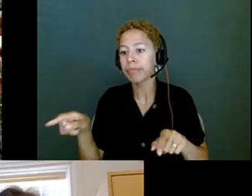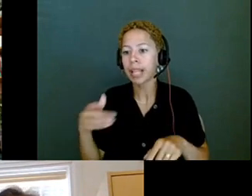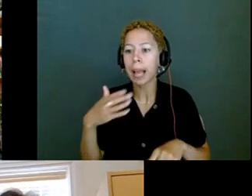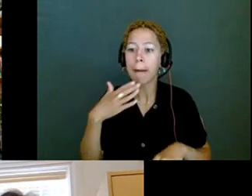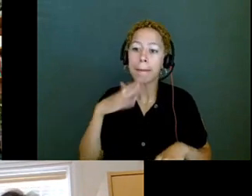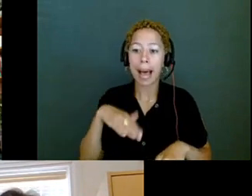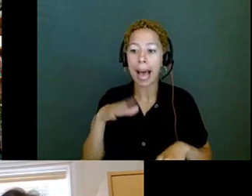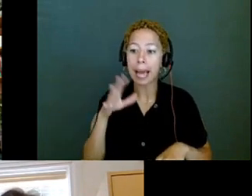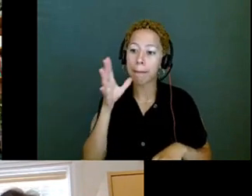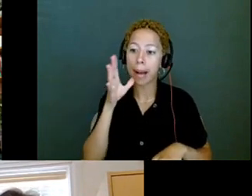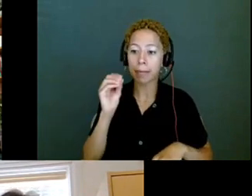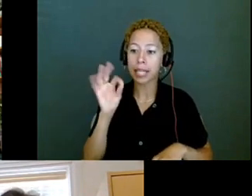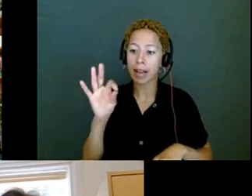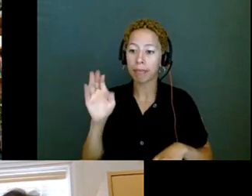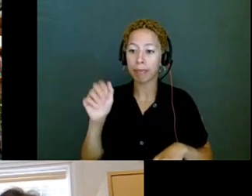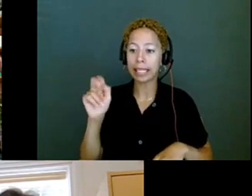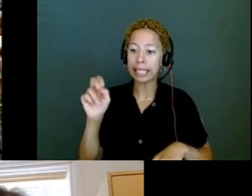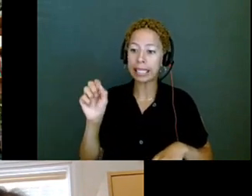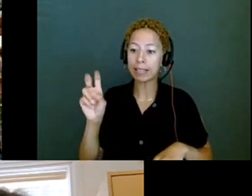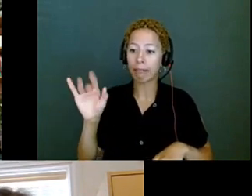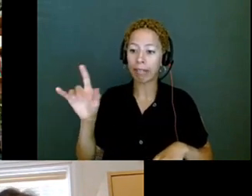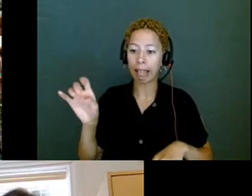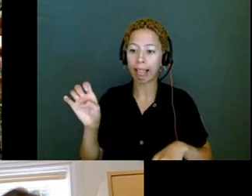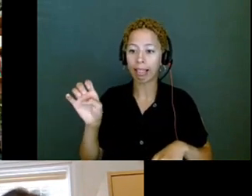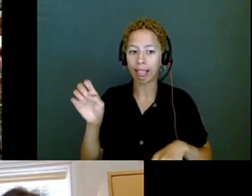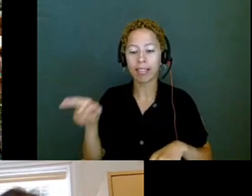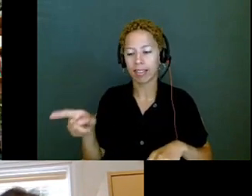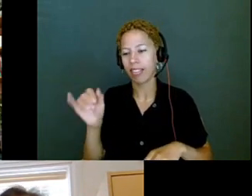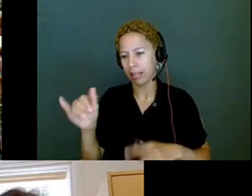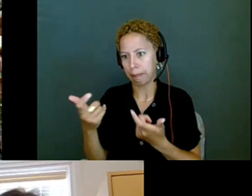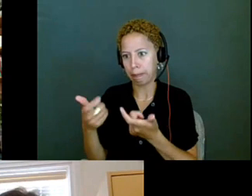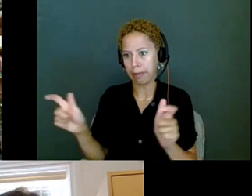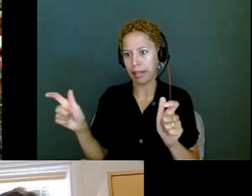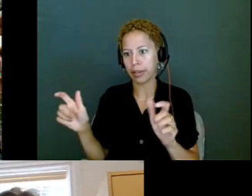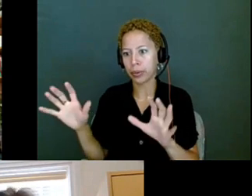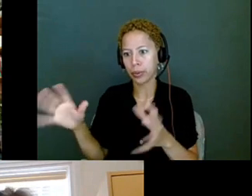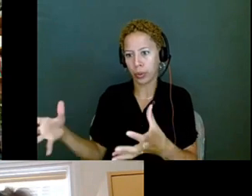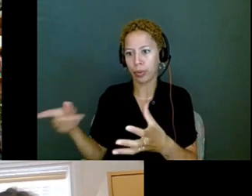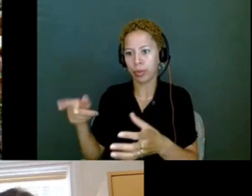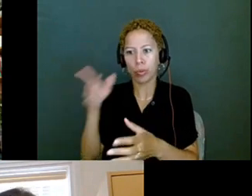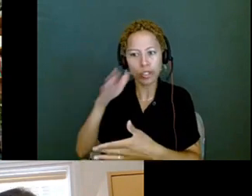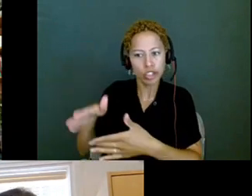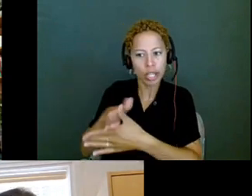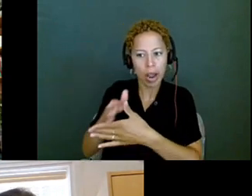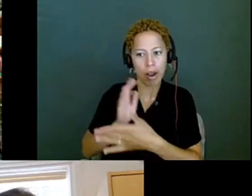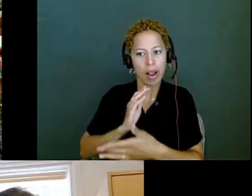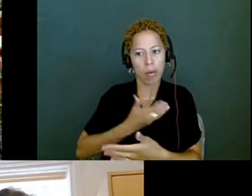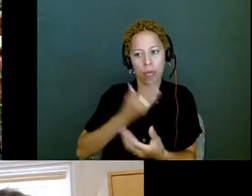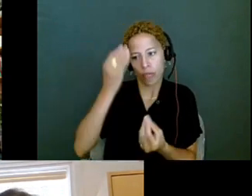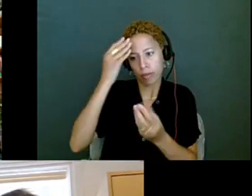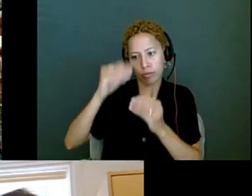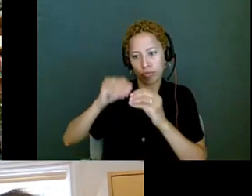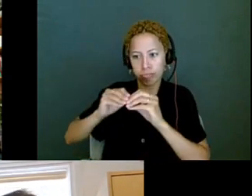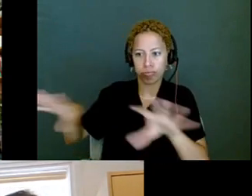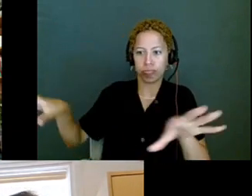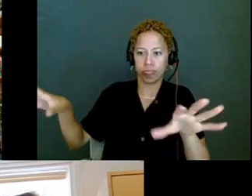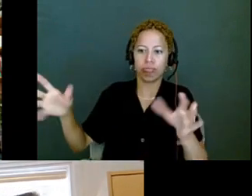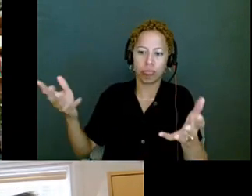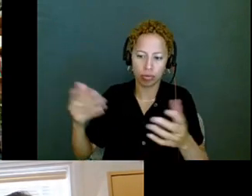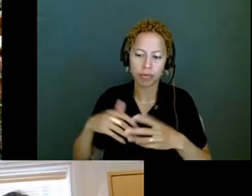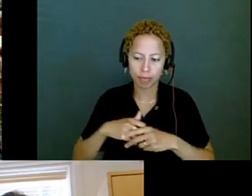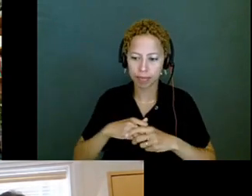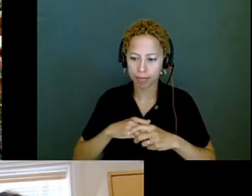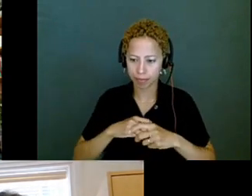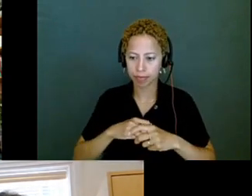of Beamsville. It's a big group, and they will share our stuff. And yeah, it's really good. Ask